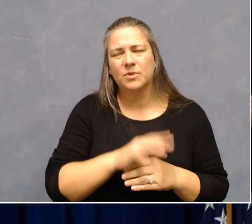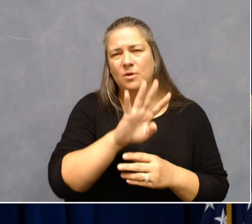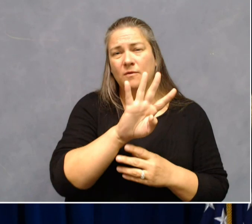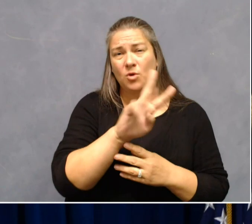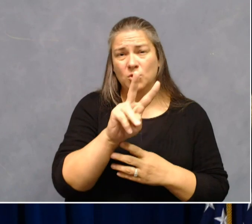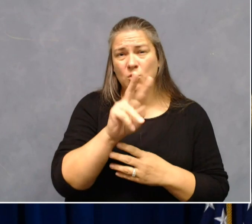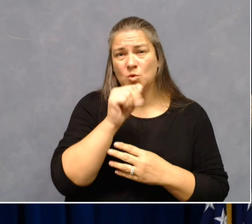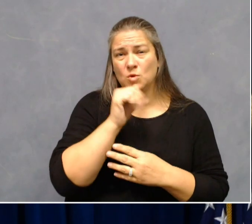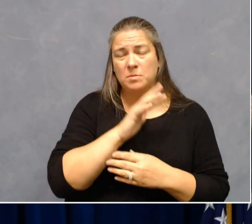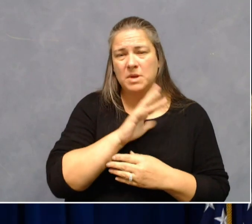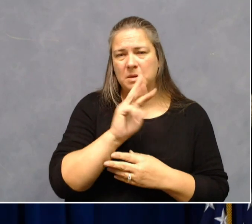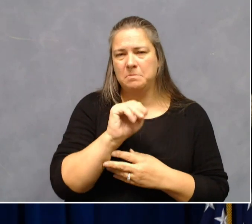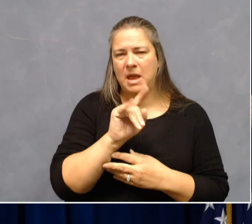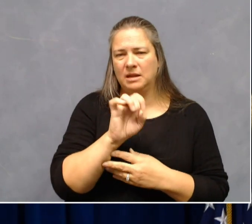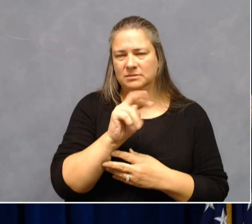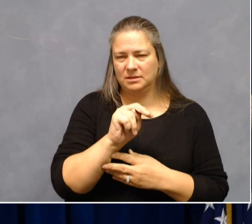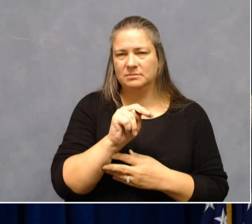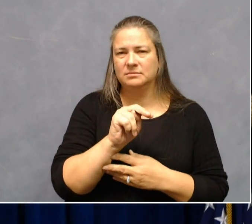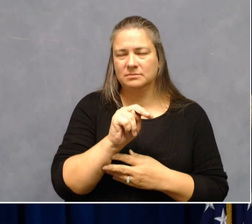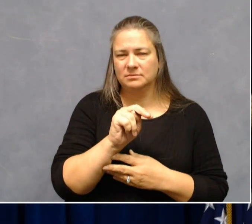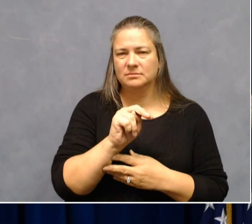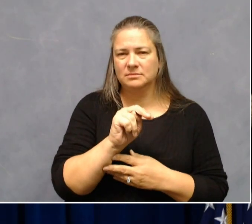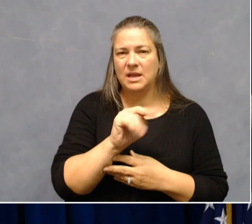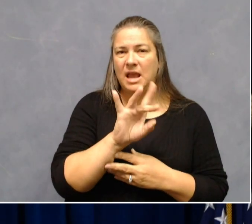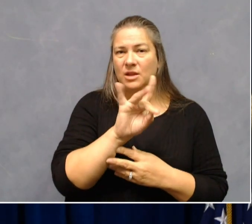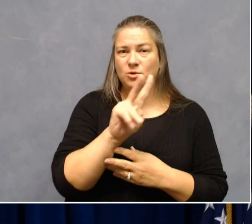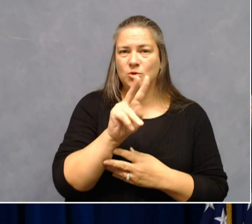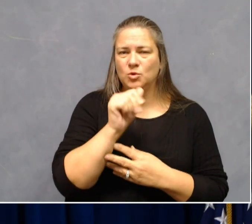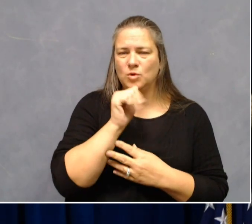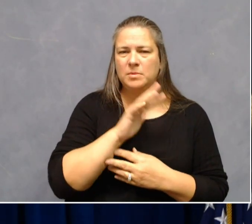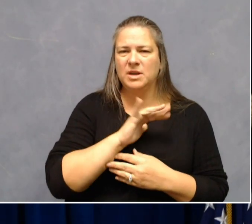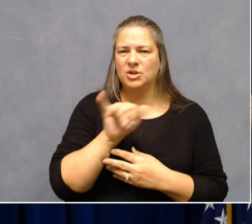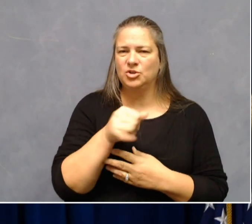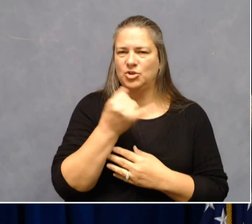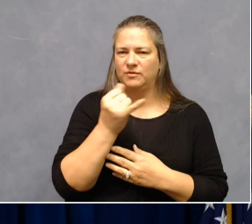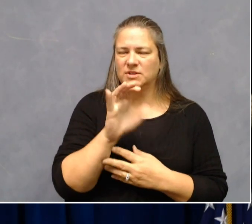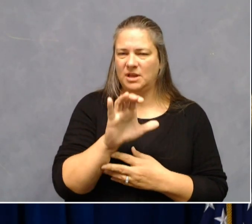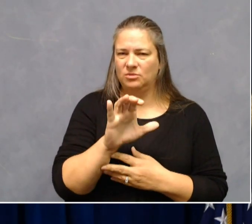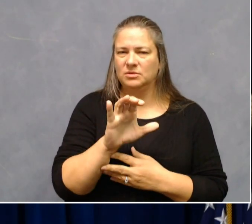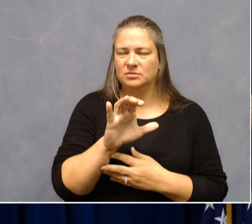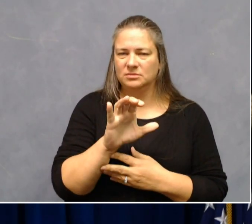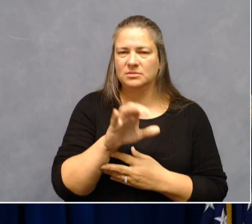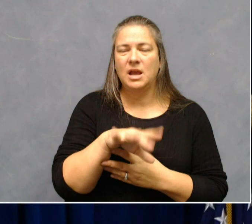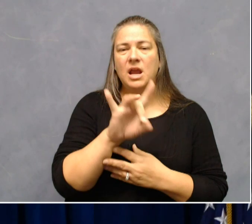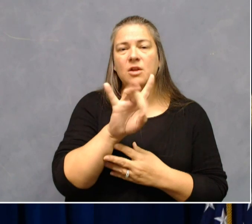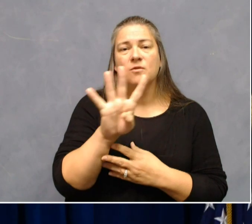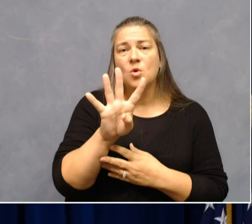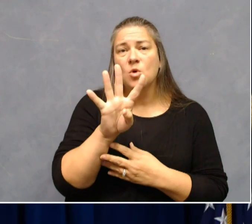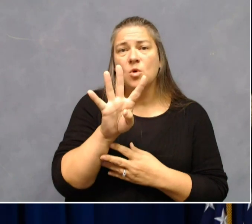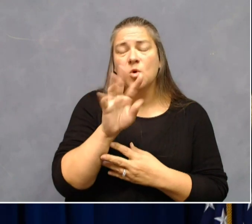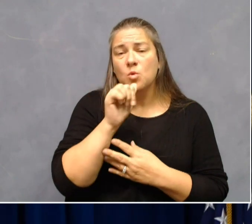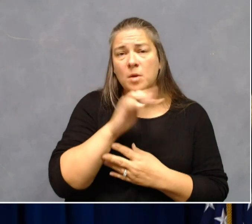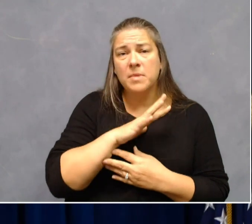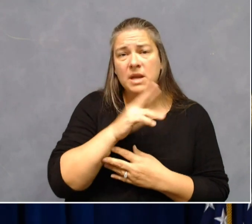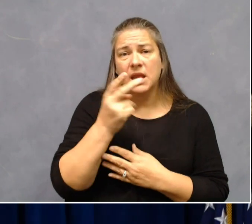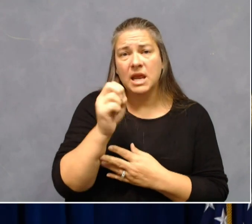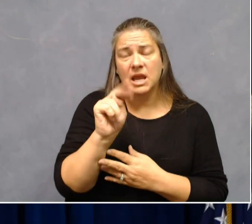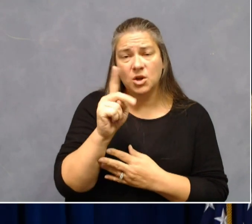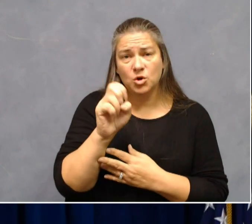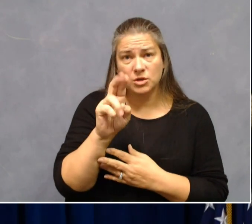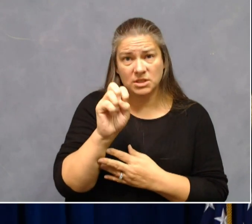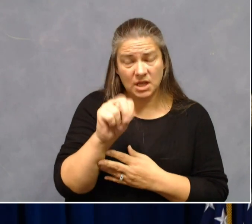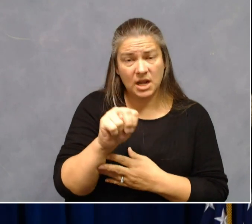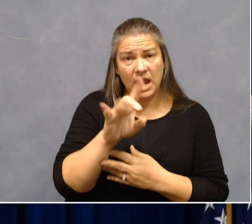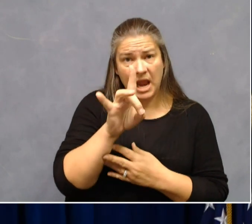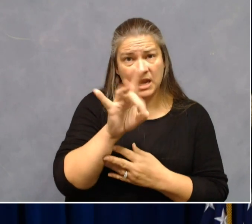from Madison, an 82-year-old woman from Jefferson, an 84-year-old woman from Henderson, an